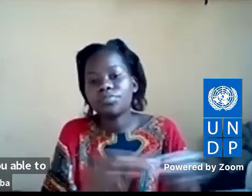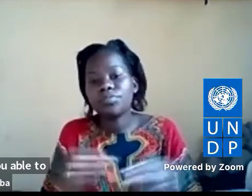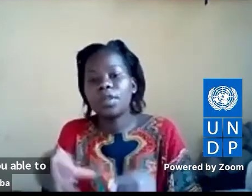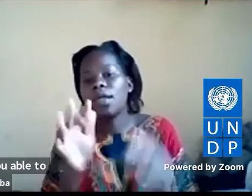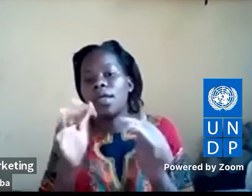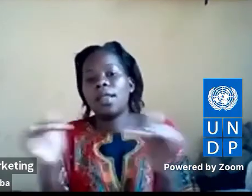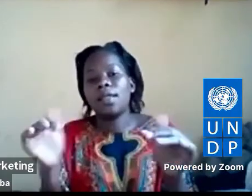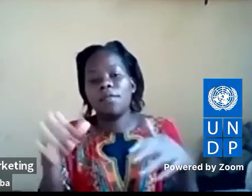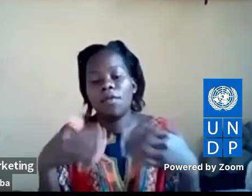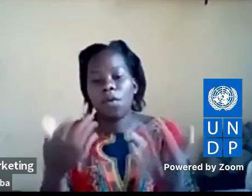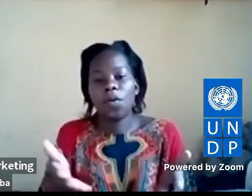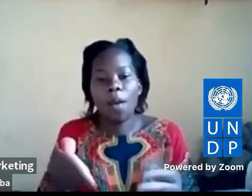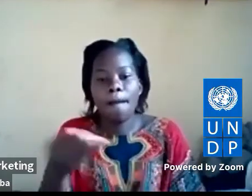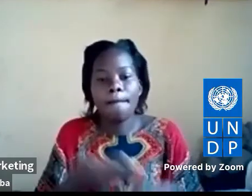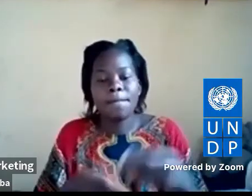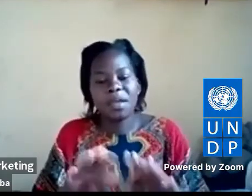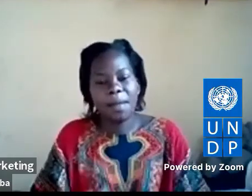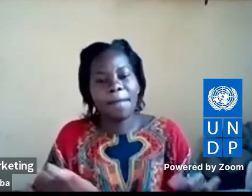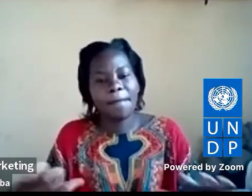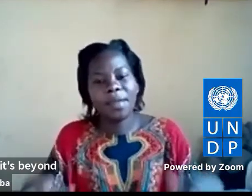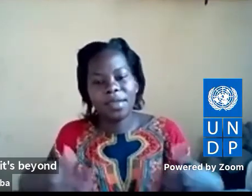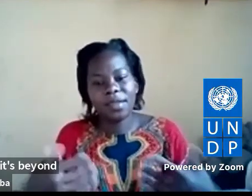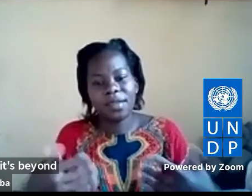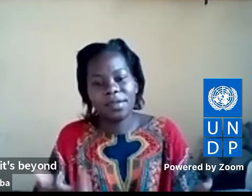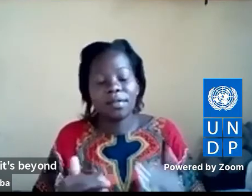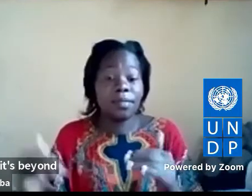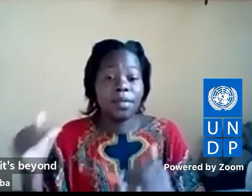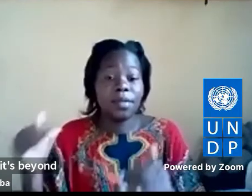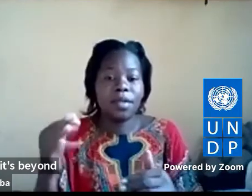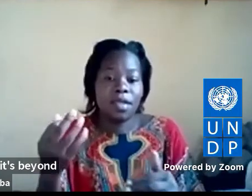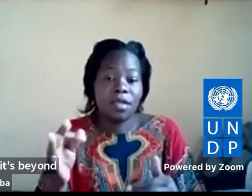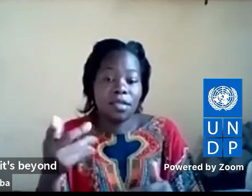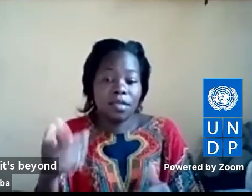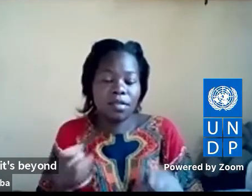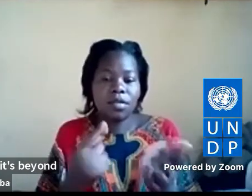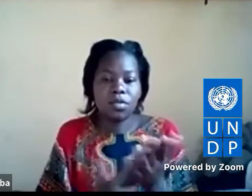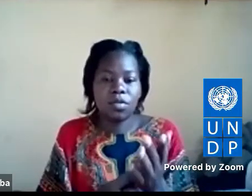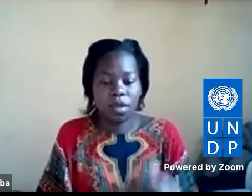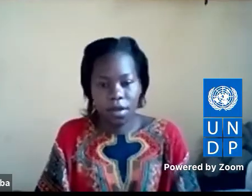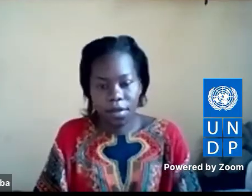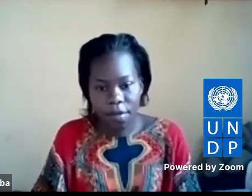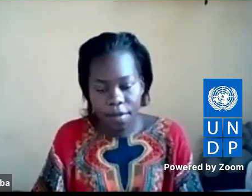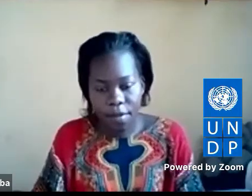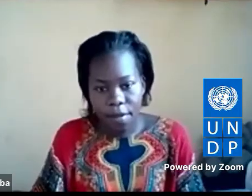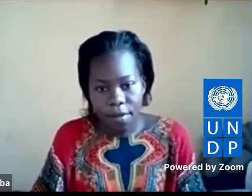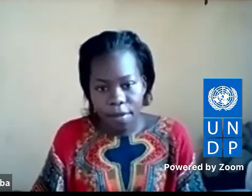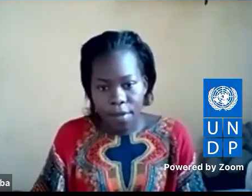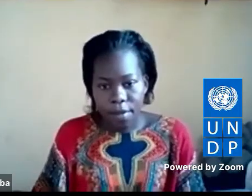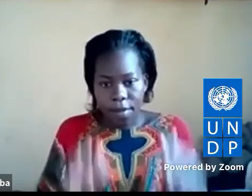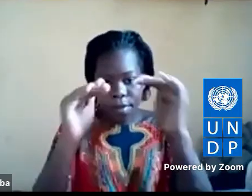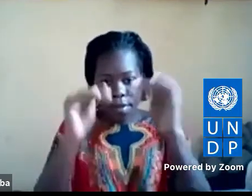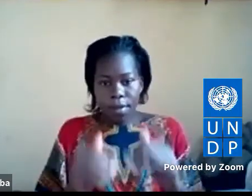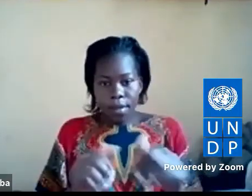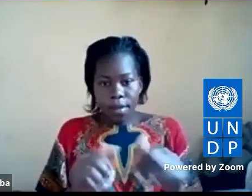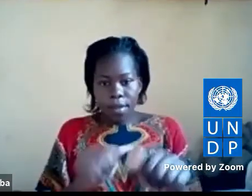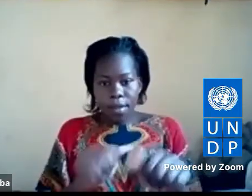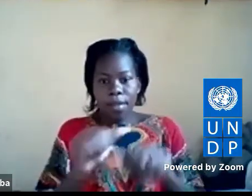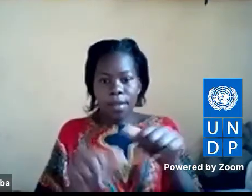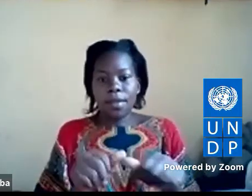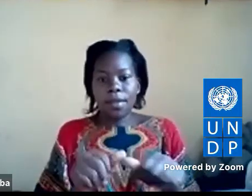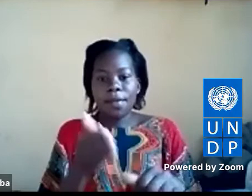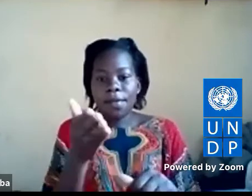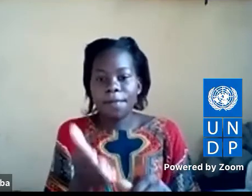market it beyond even Uganda. And about the presence of lithium and all those other minerals,